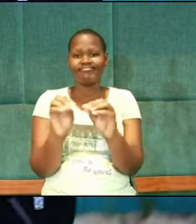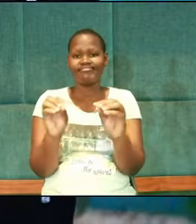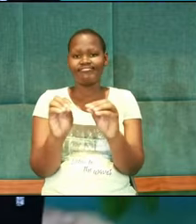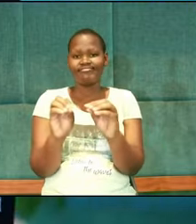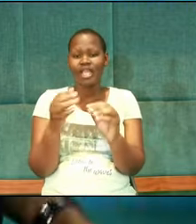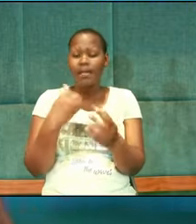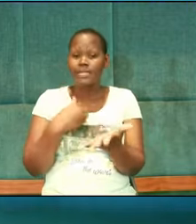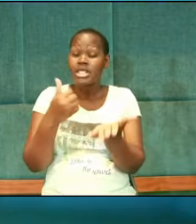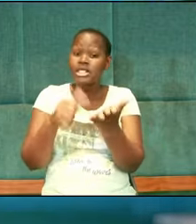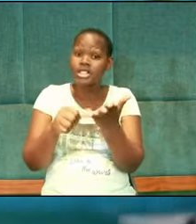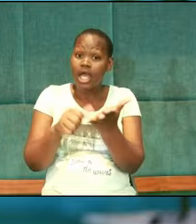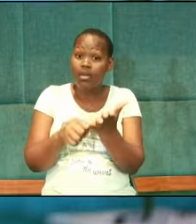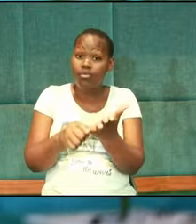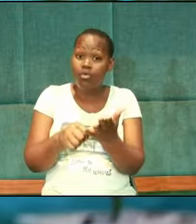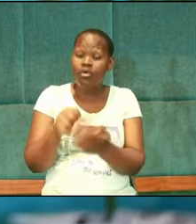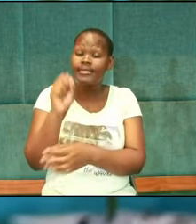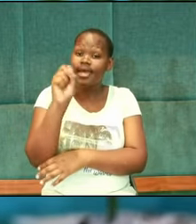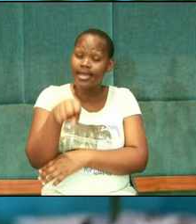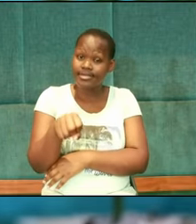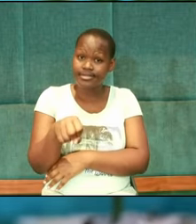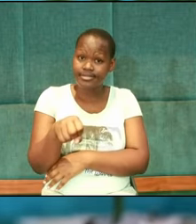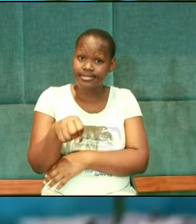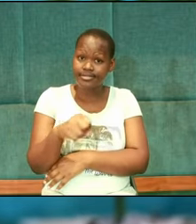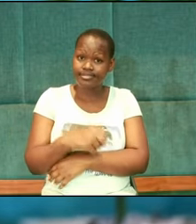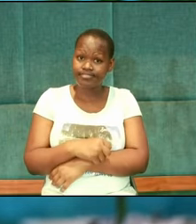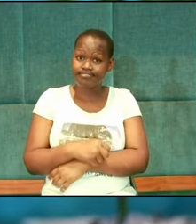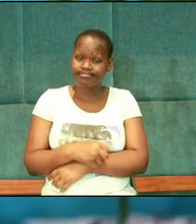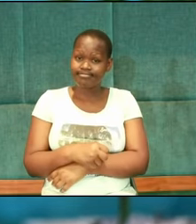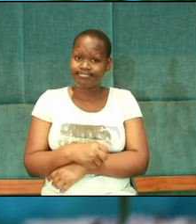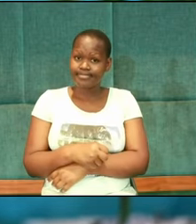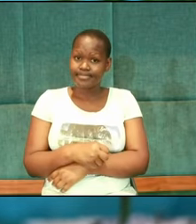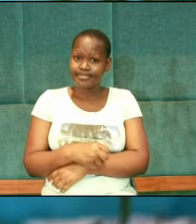I am trouble? Yes.